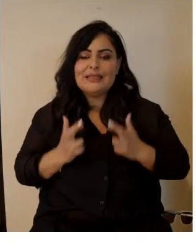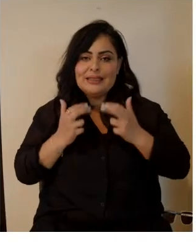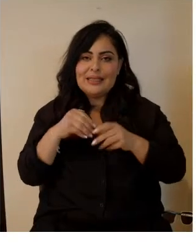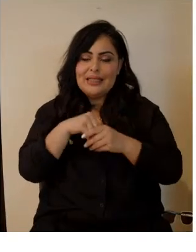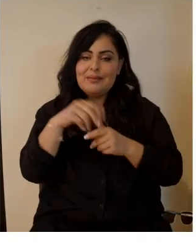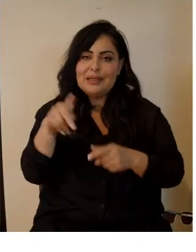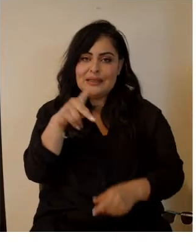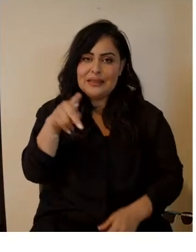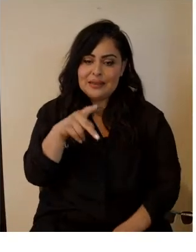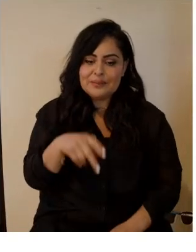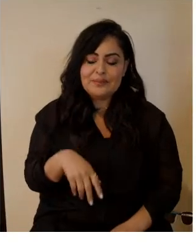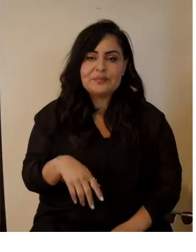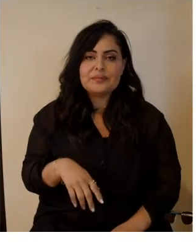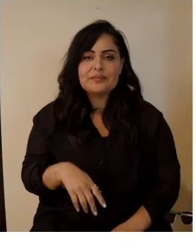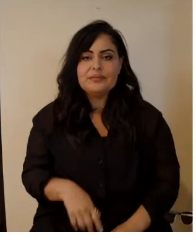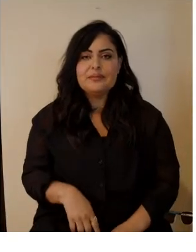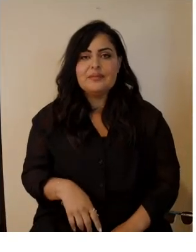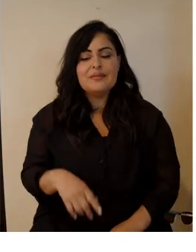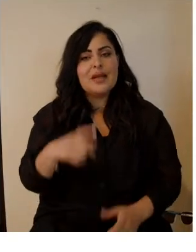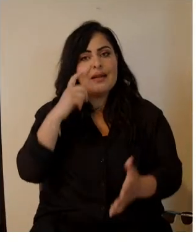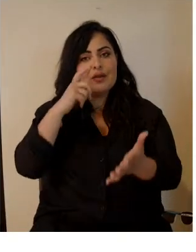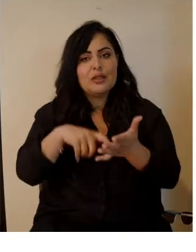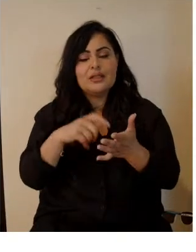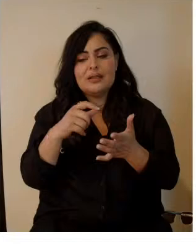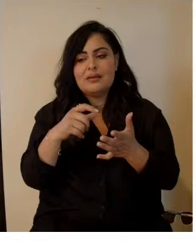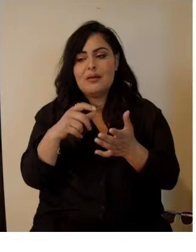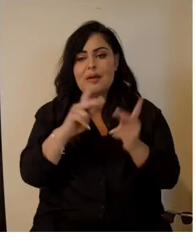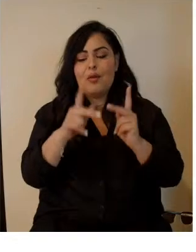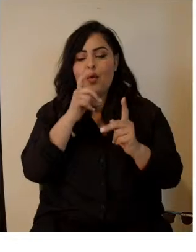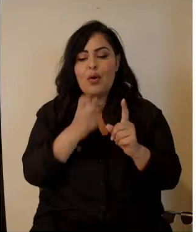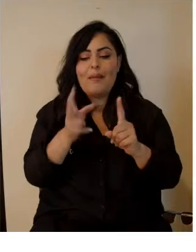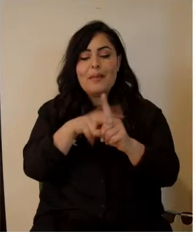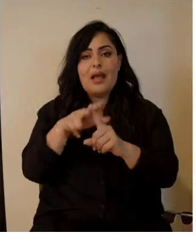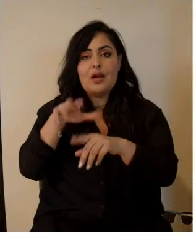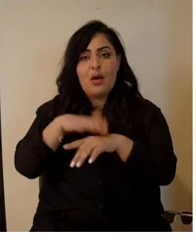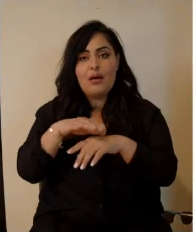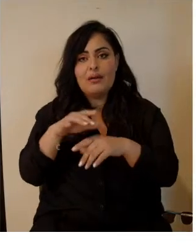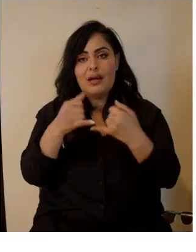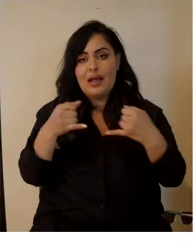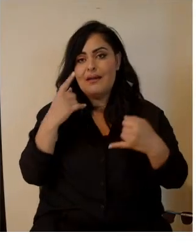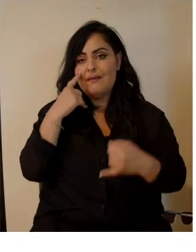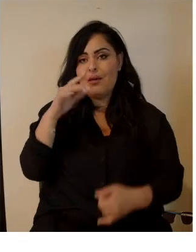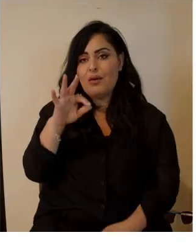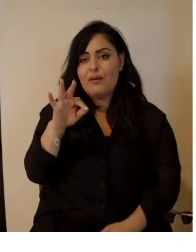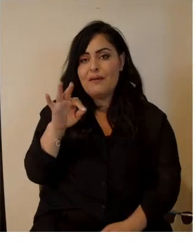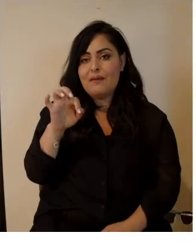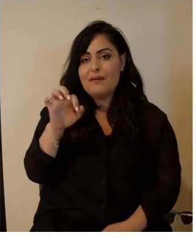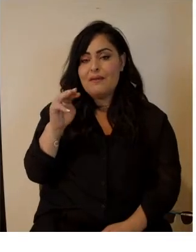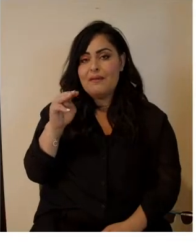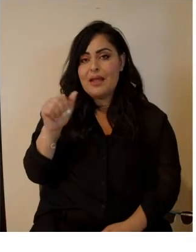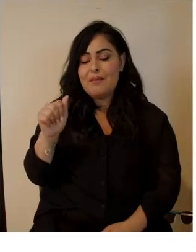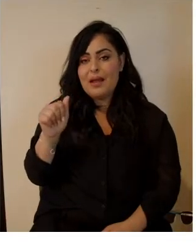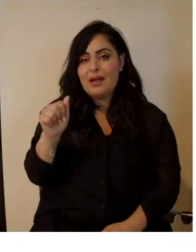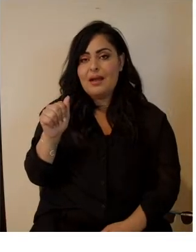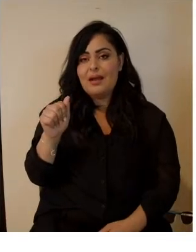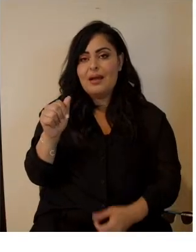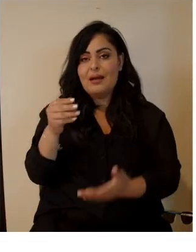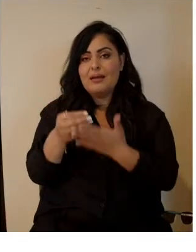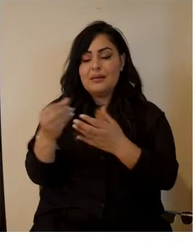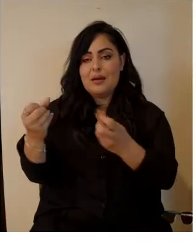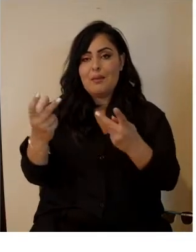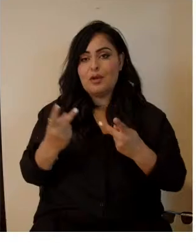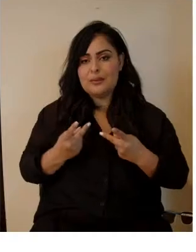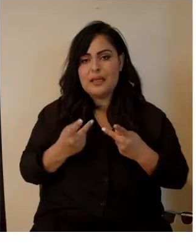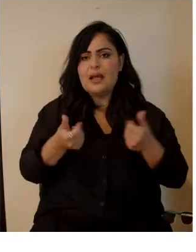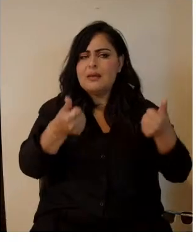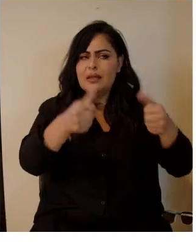about is that for people that are applying online for FEMA reimbursement, you're getting denied. We